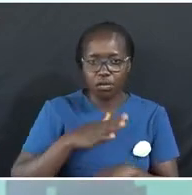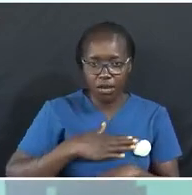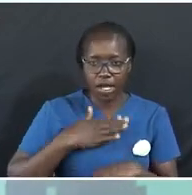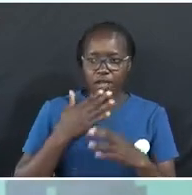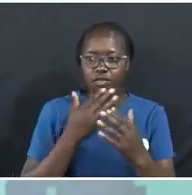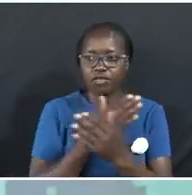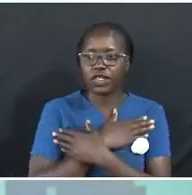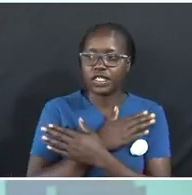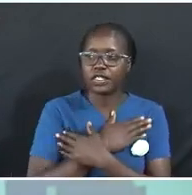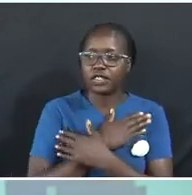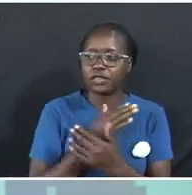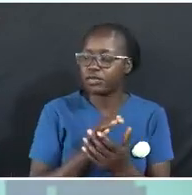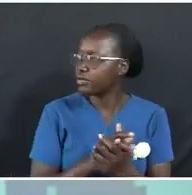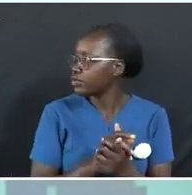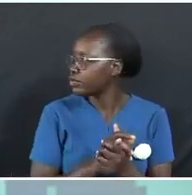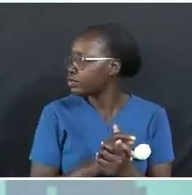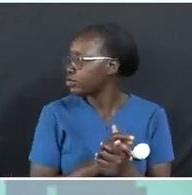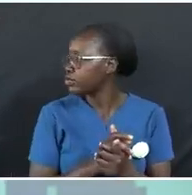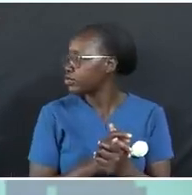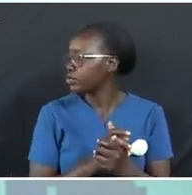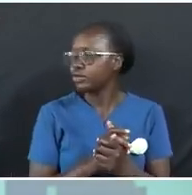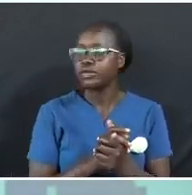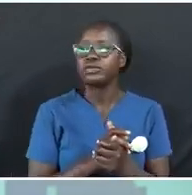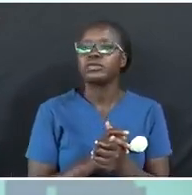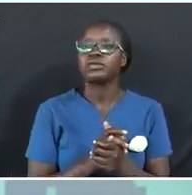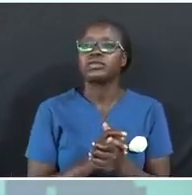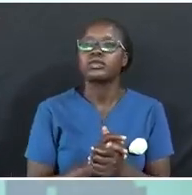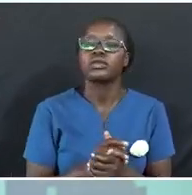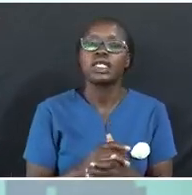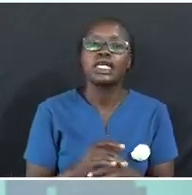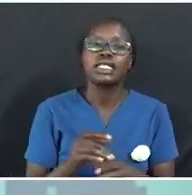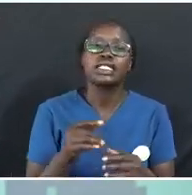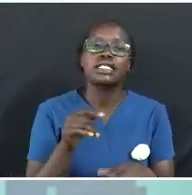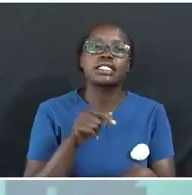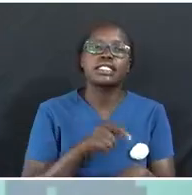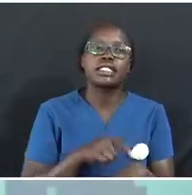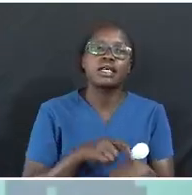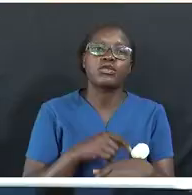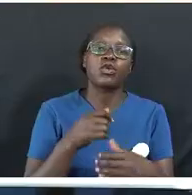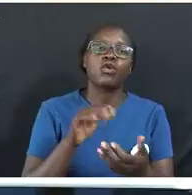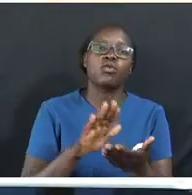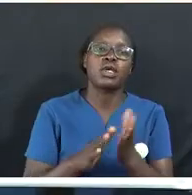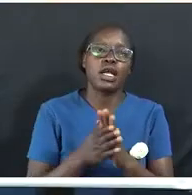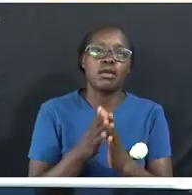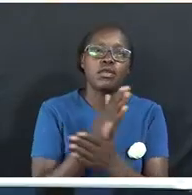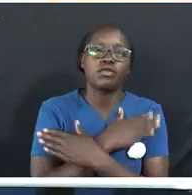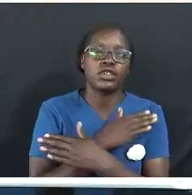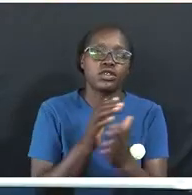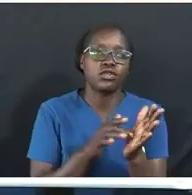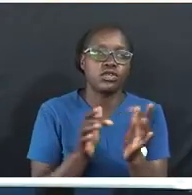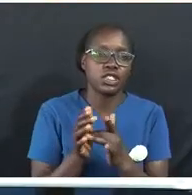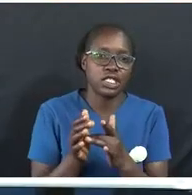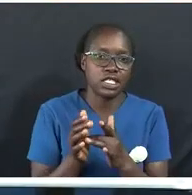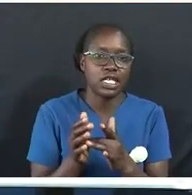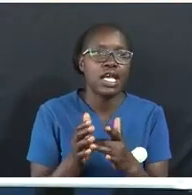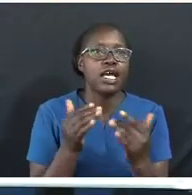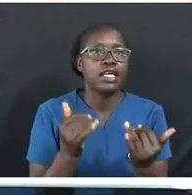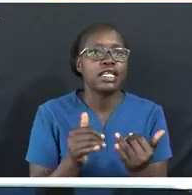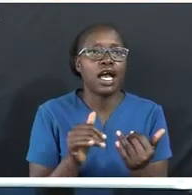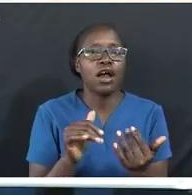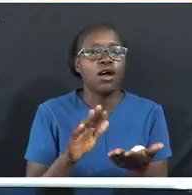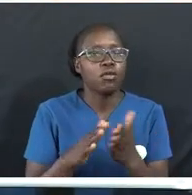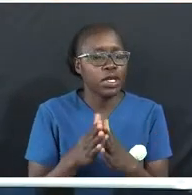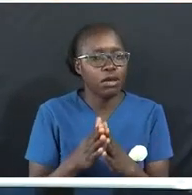my friends. It is time to be the friends of who? Of Jesus. Now that friend of